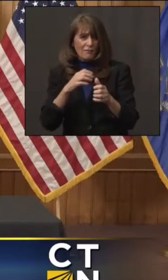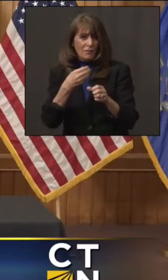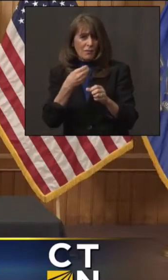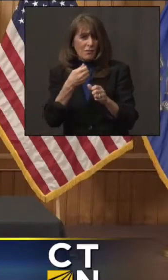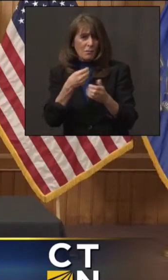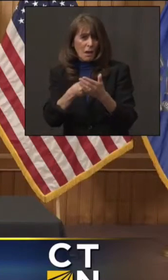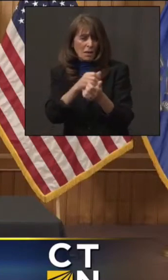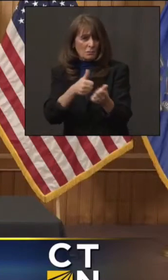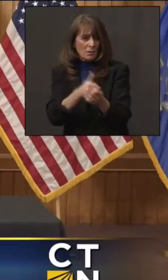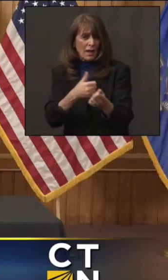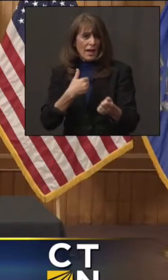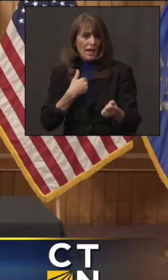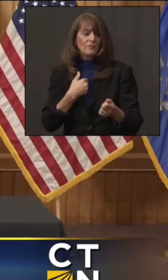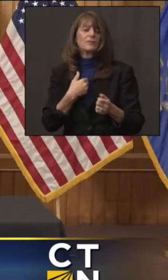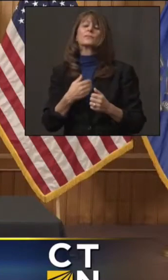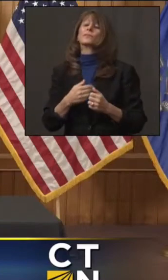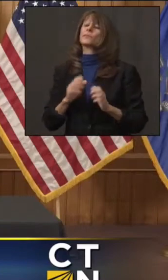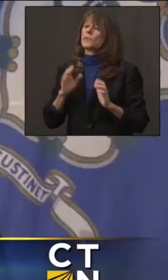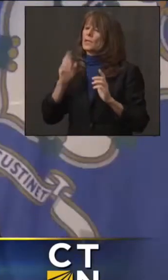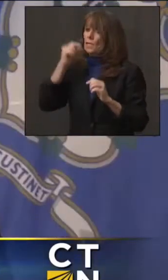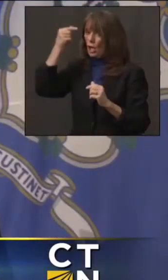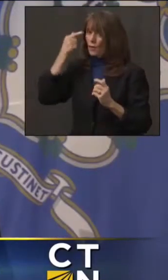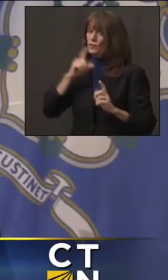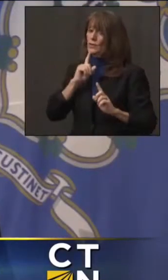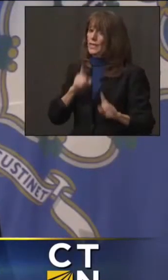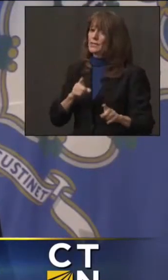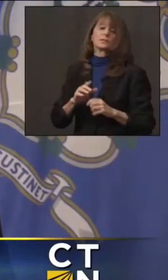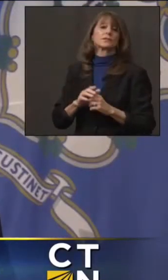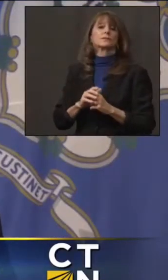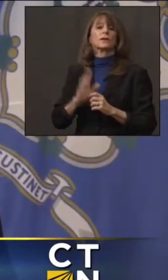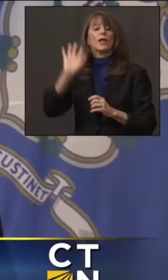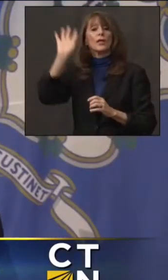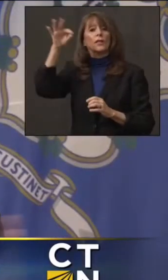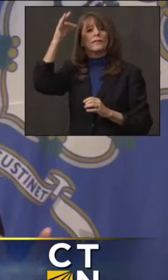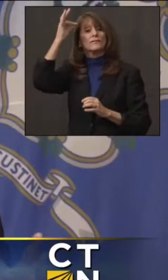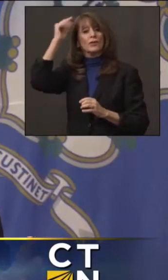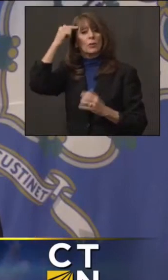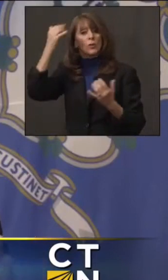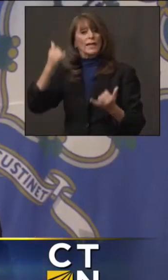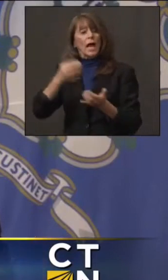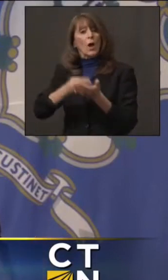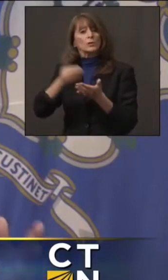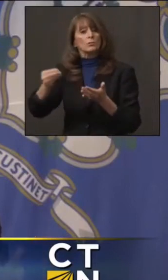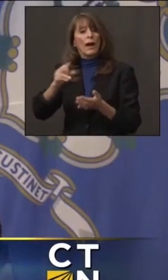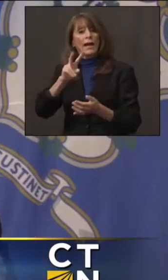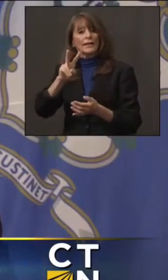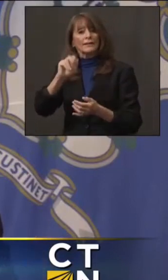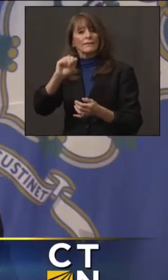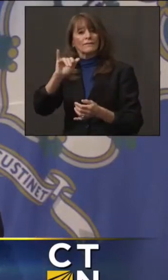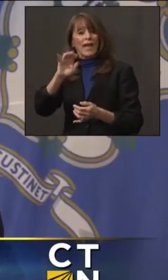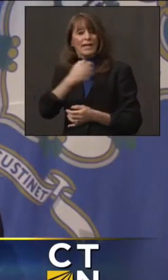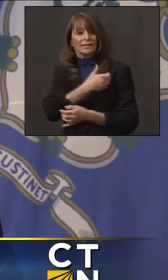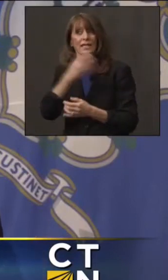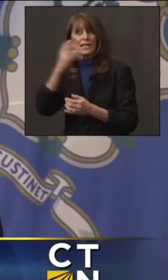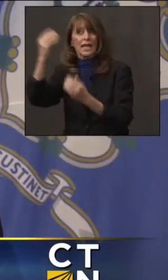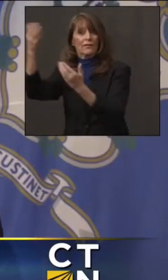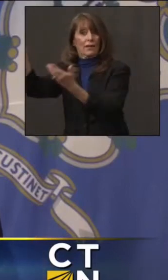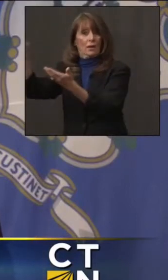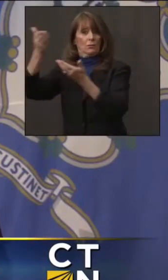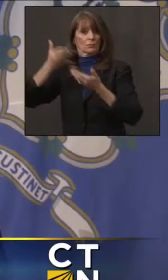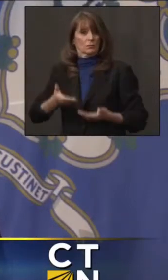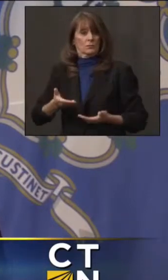Right now, the feds, as you know, are buying up the vaccine itself and handling the distribution to our